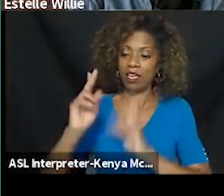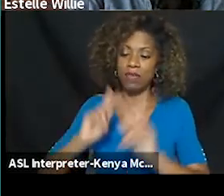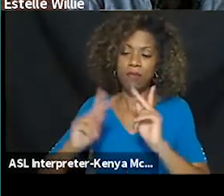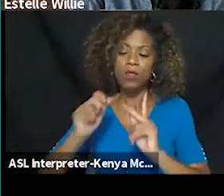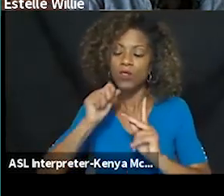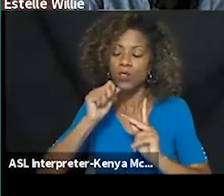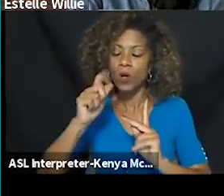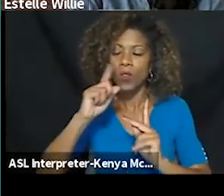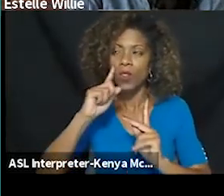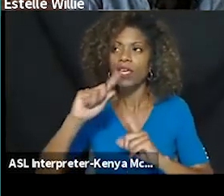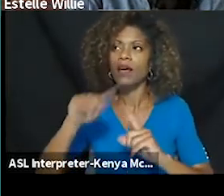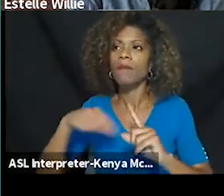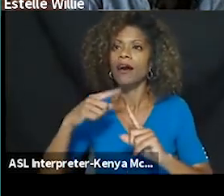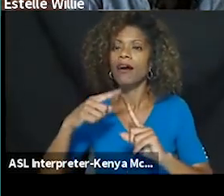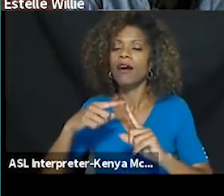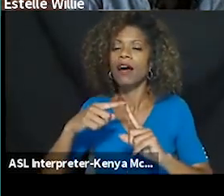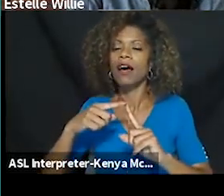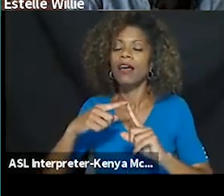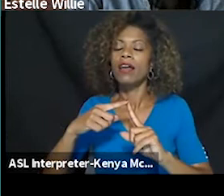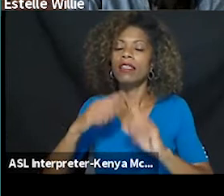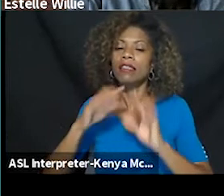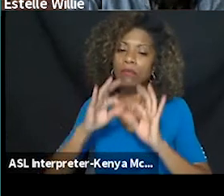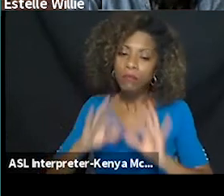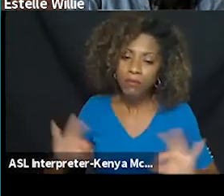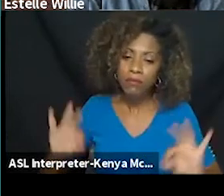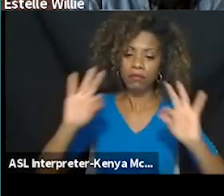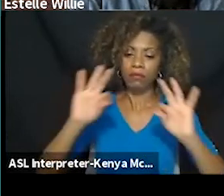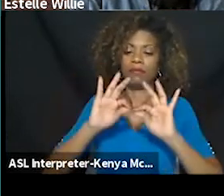until it's almost too late. But really,